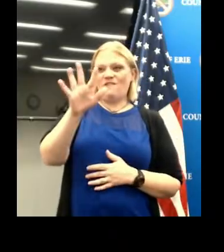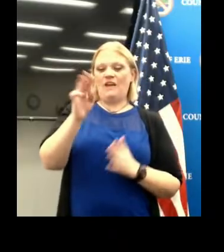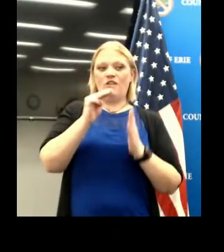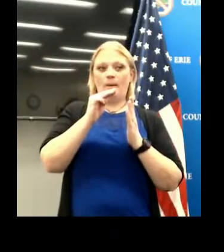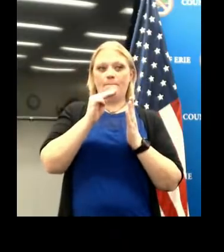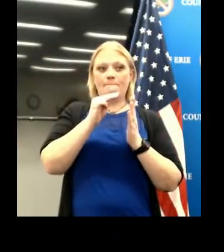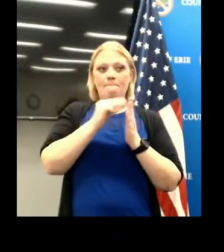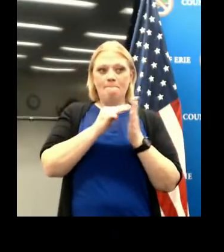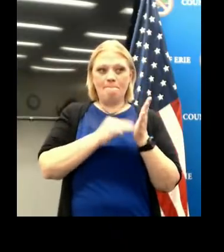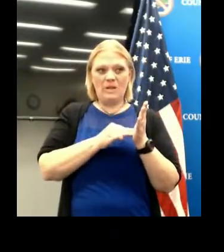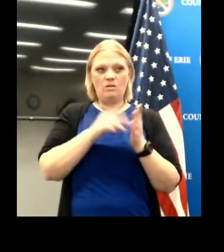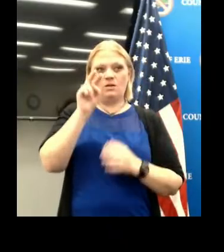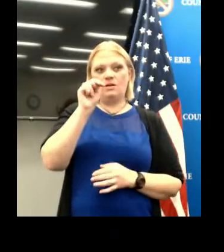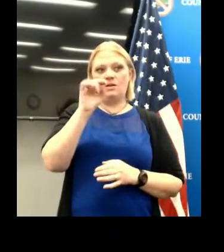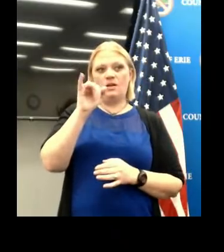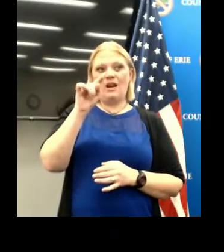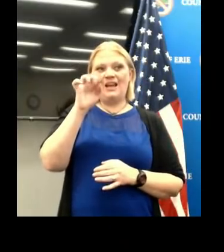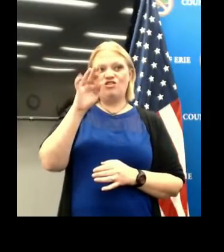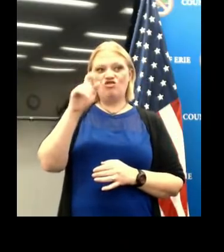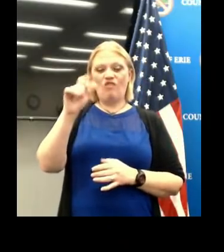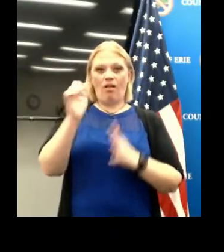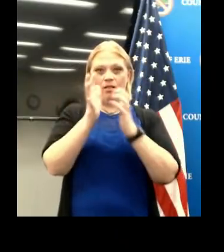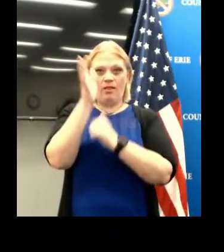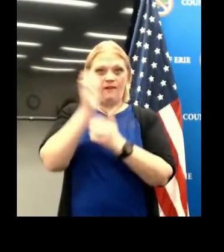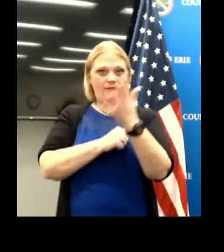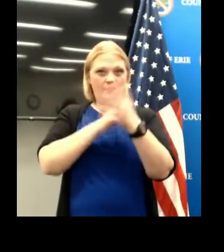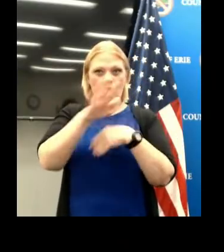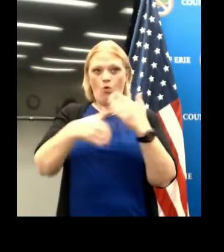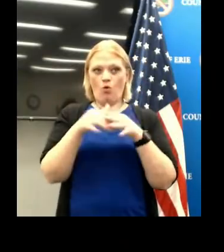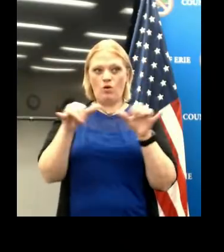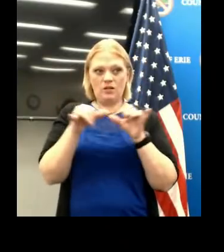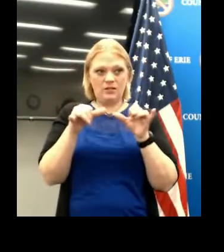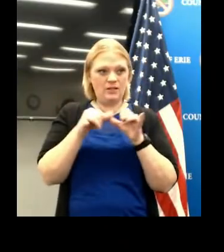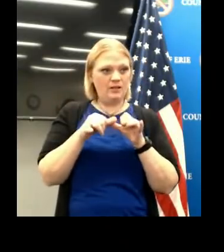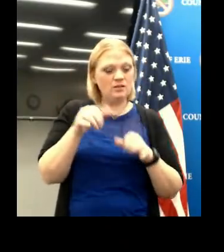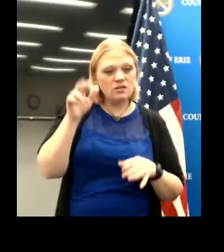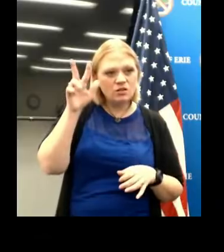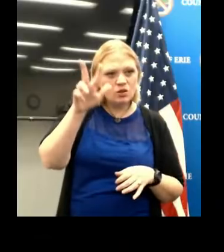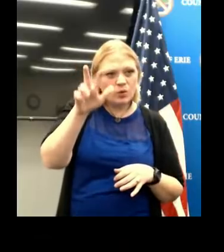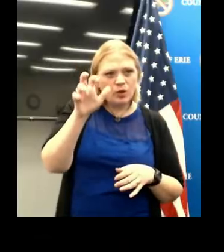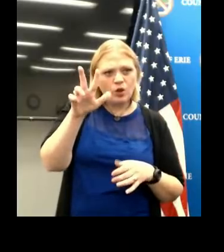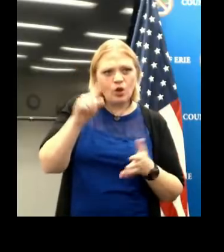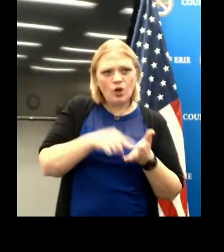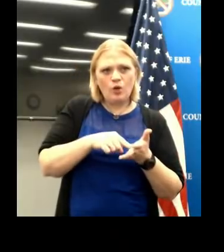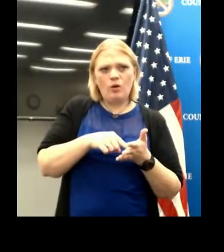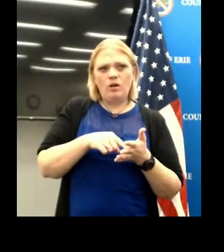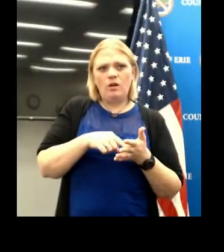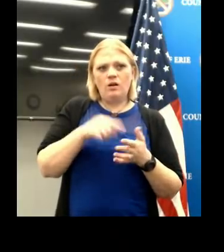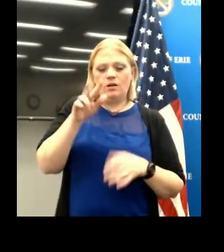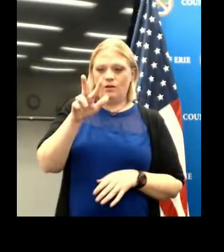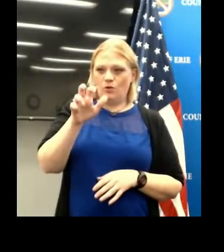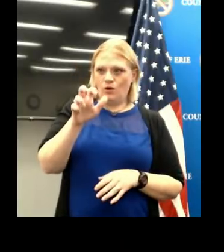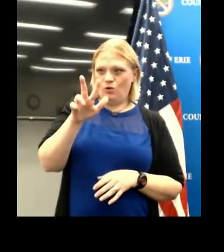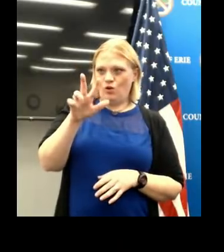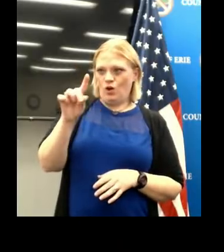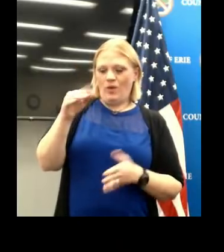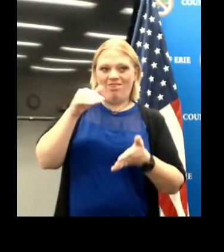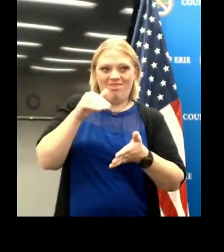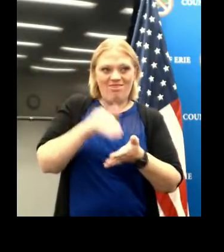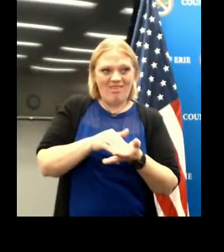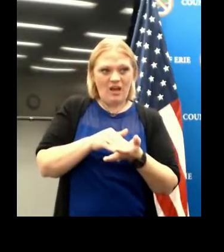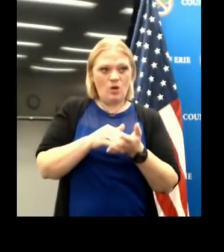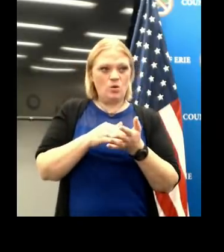nitrile gloves of all sizes. We have 331,000 vinyl gloves. We have over 700,000